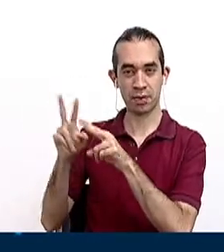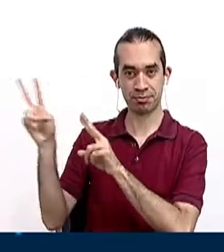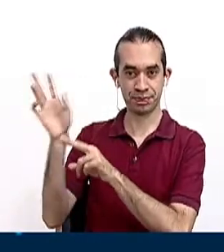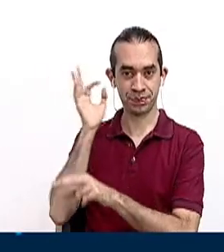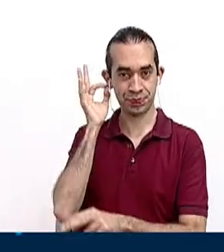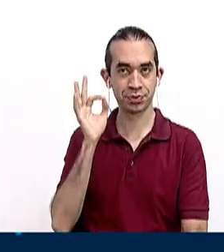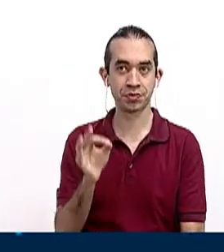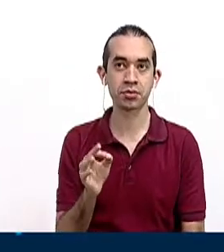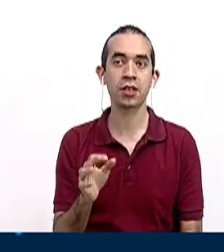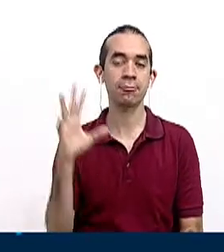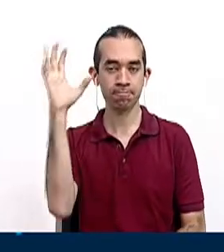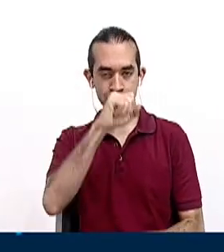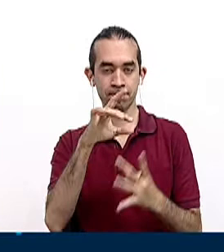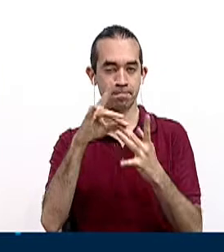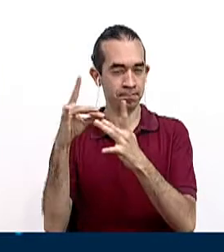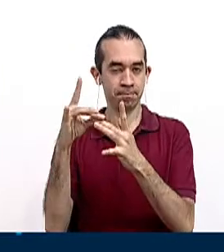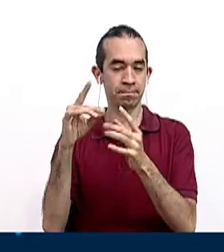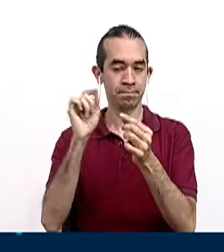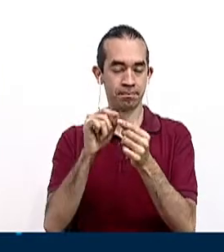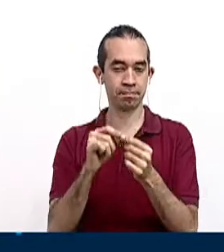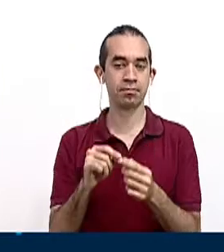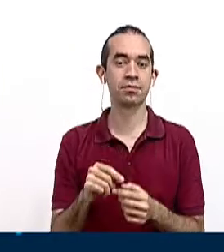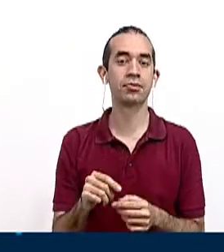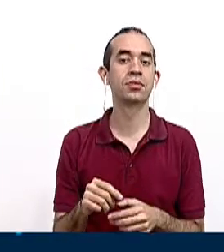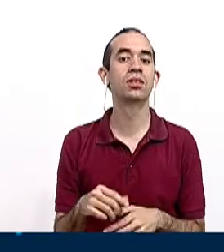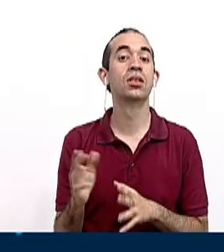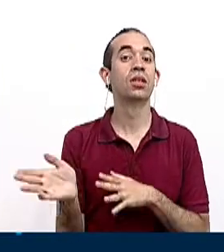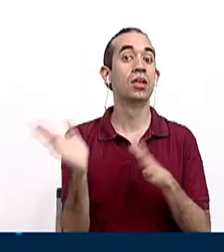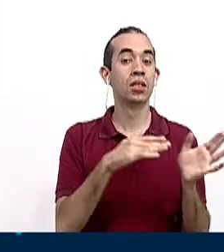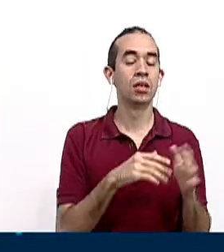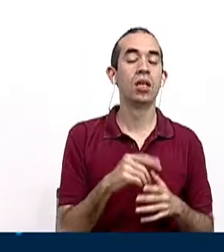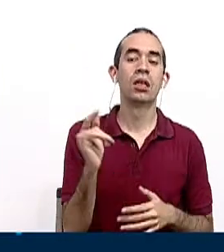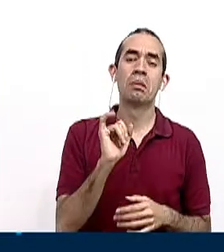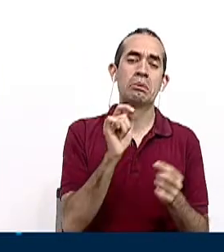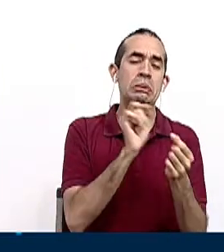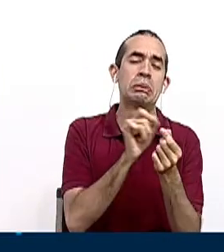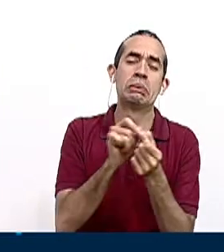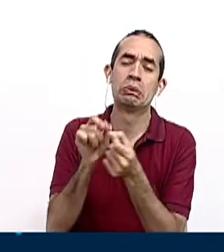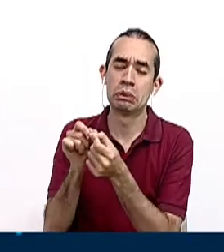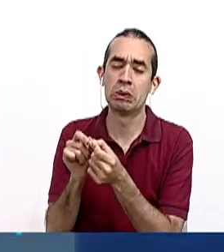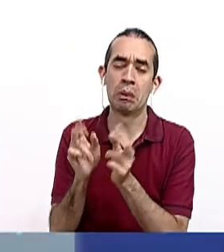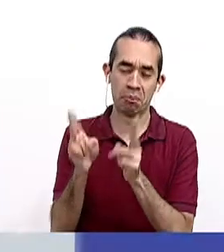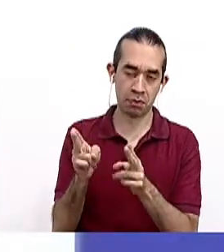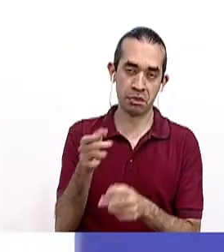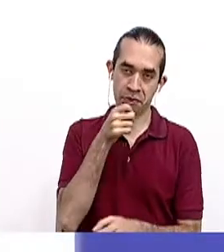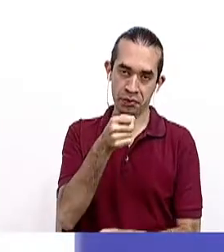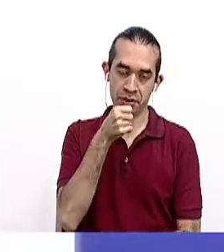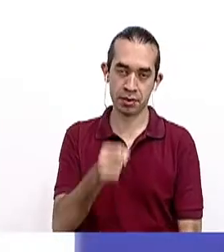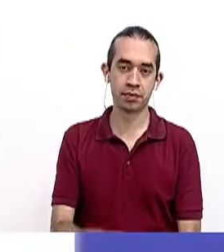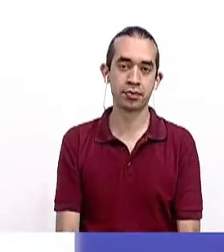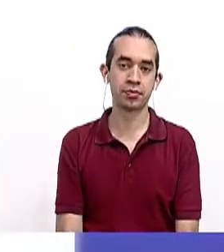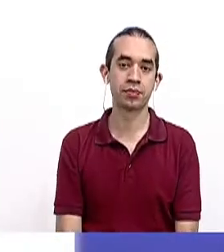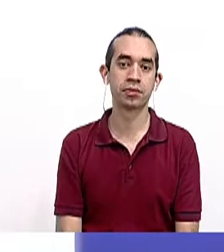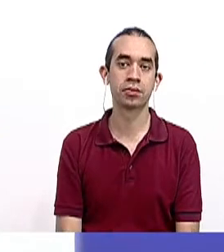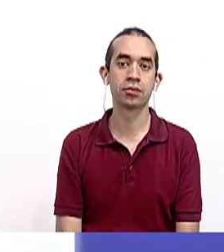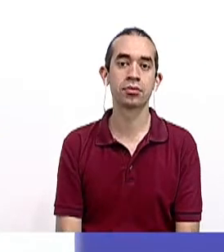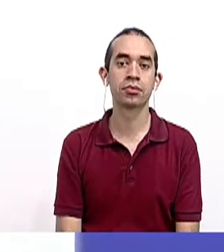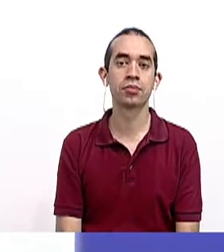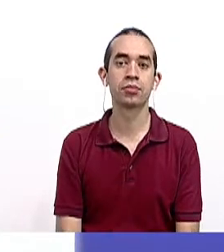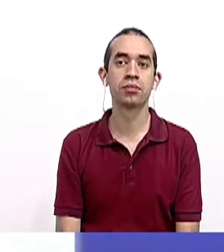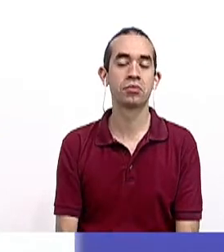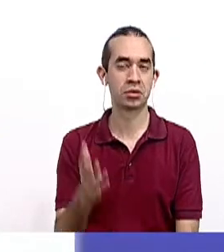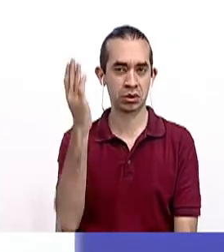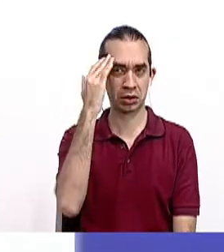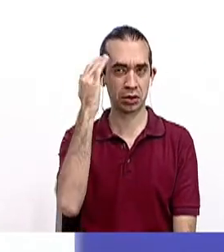to extract specific details from a broadcast report on Sandra Kaufman. Okay? So you know I